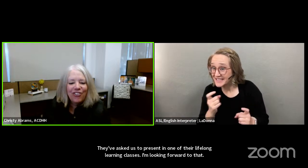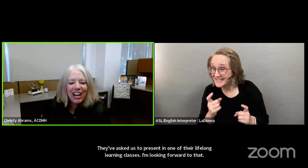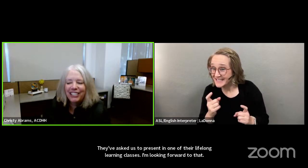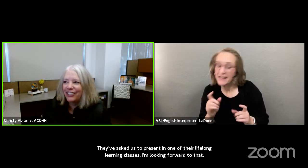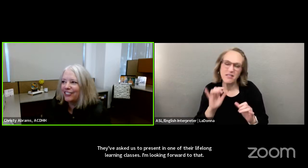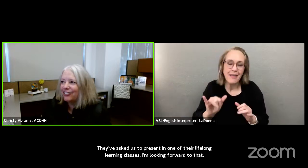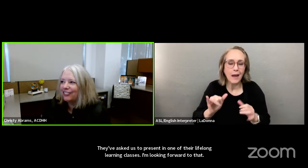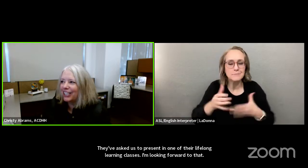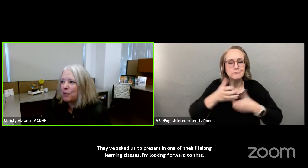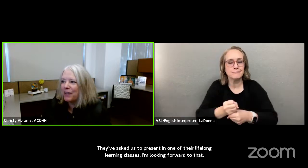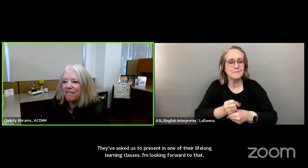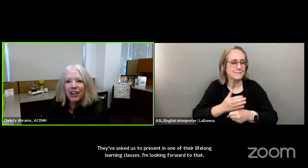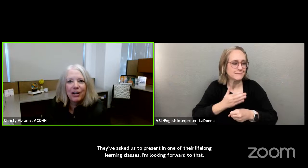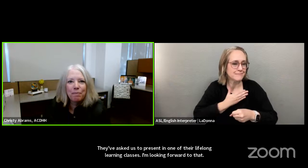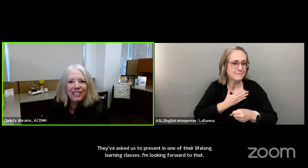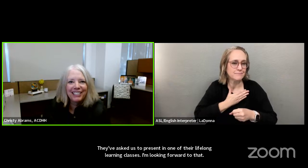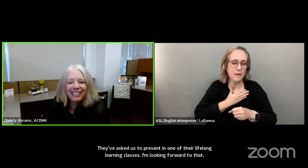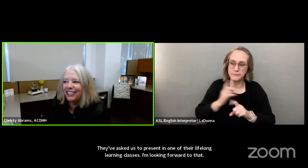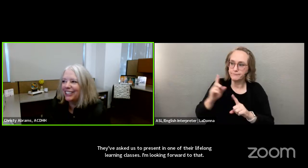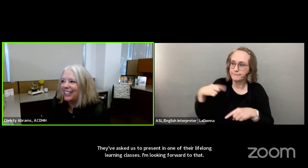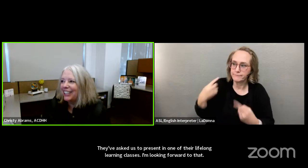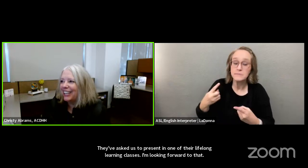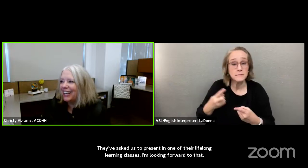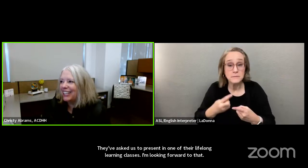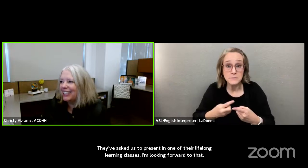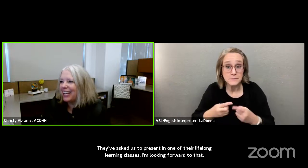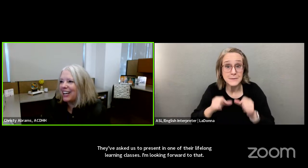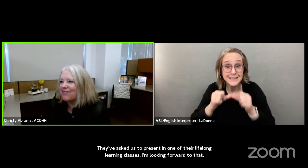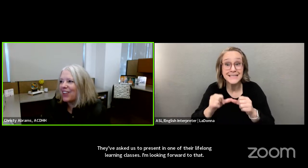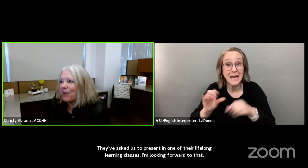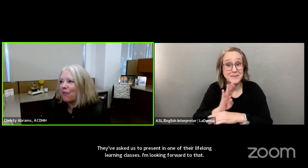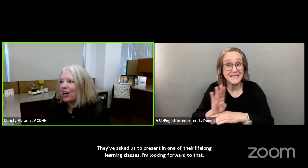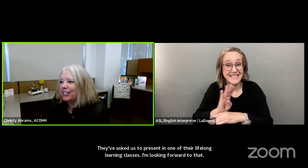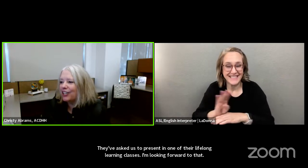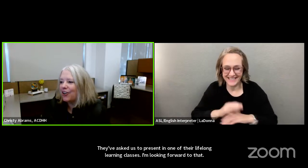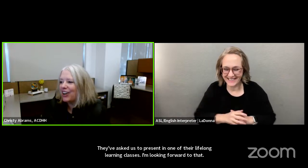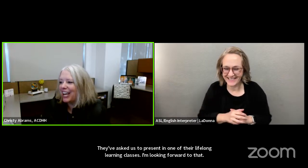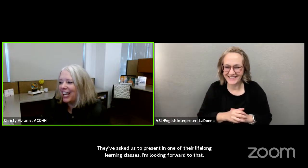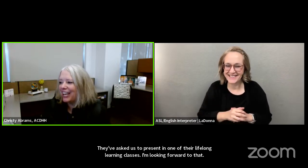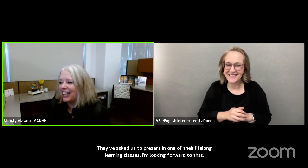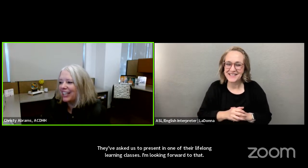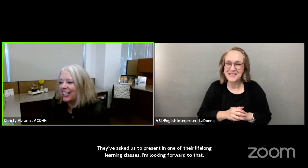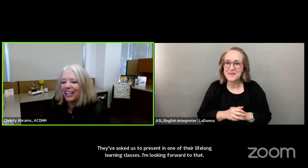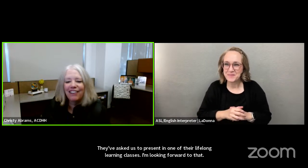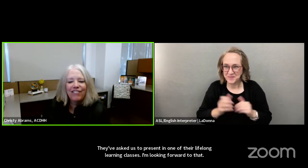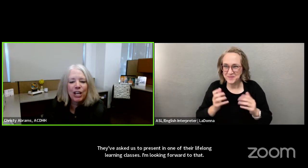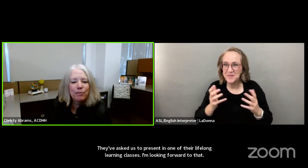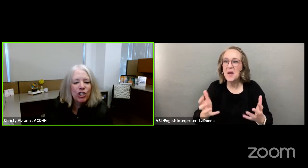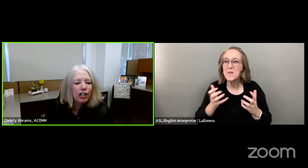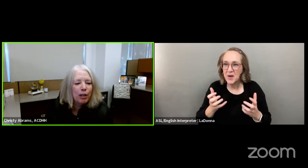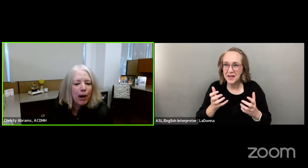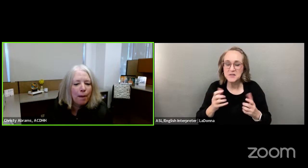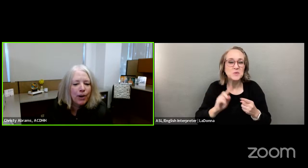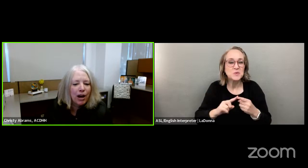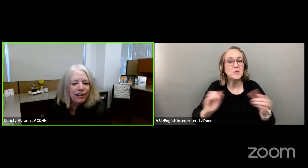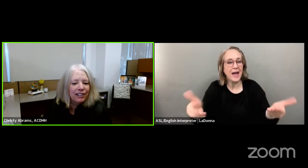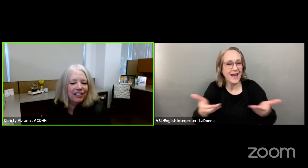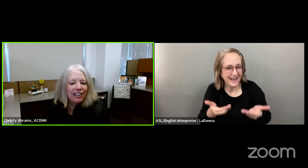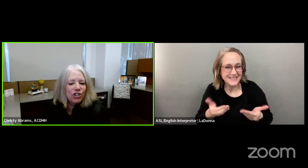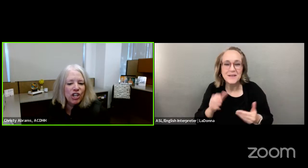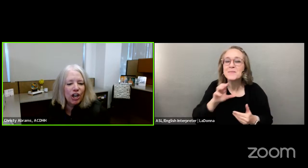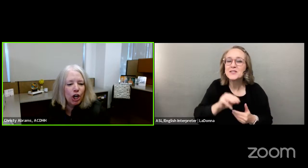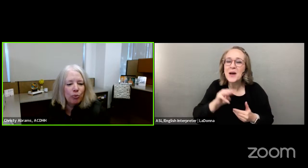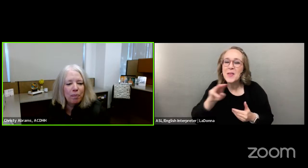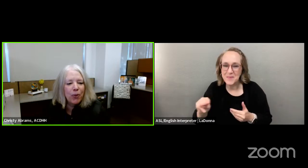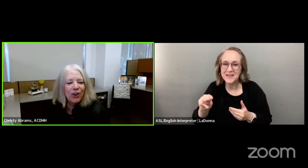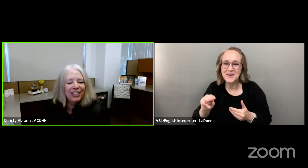on what I do, keeping very busy. And I want to go ahead and invite Michelle to pop on